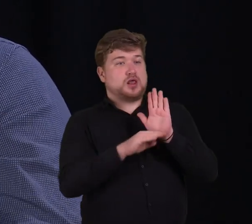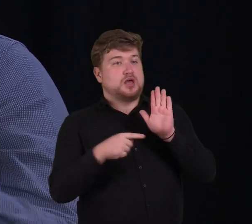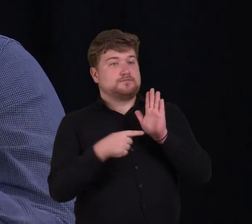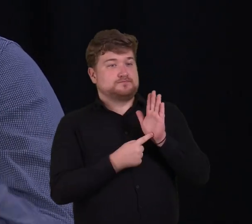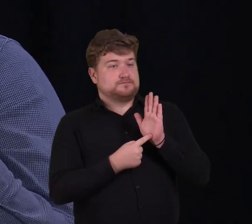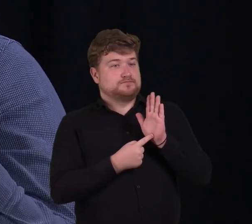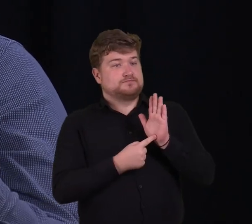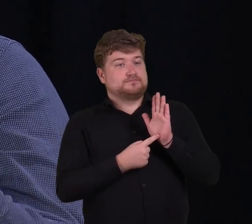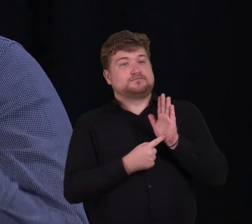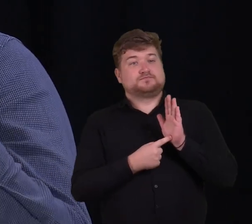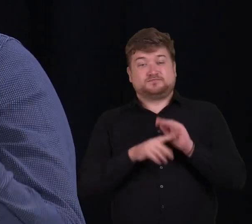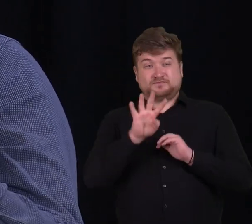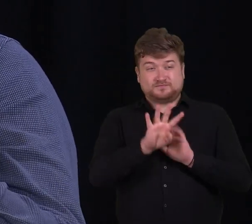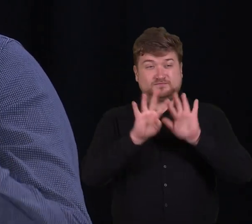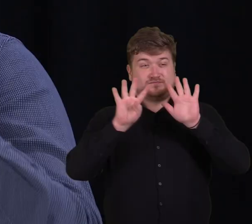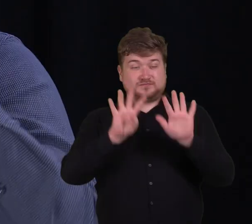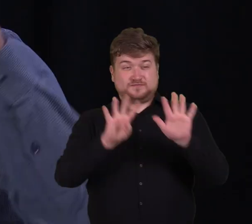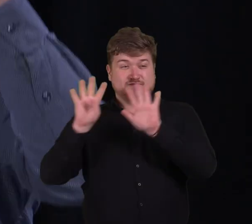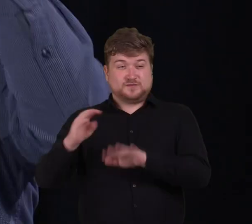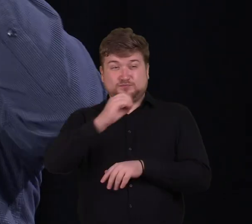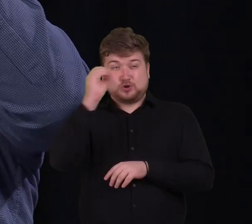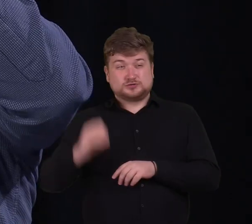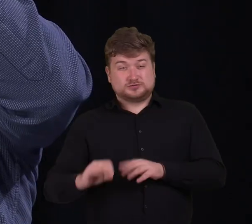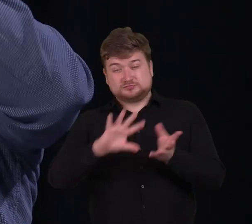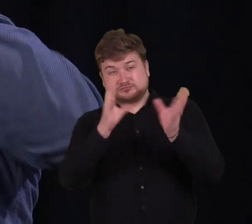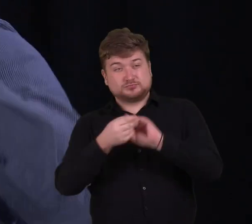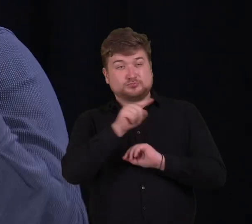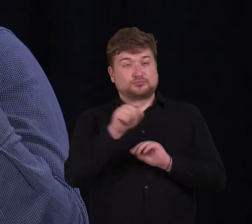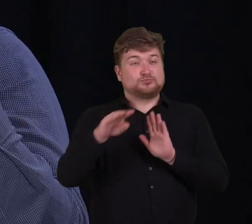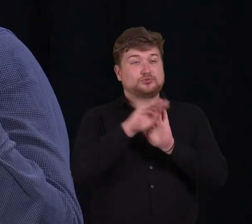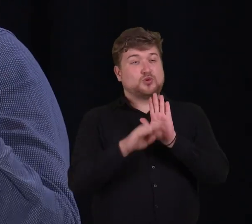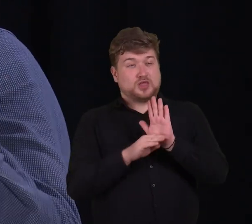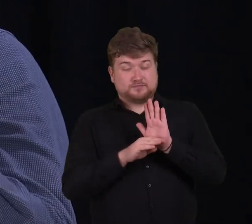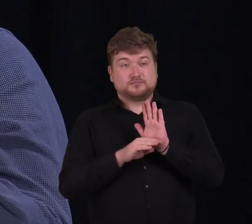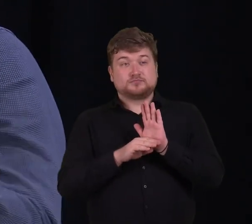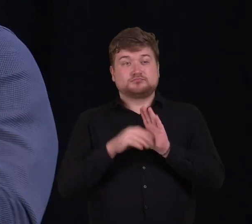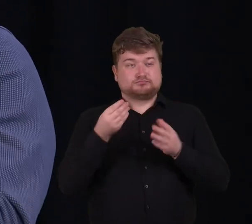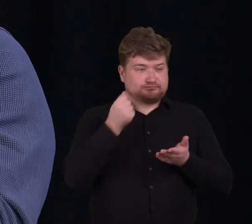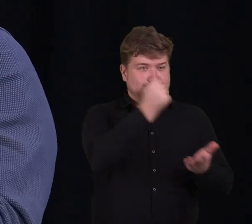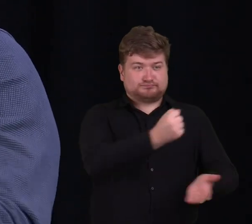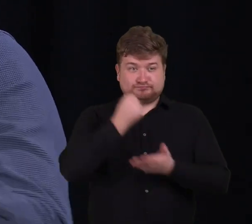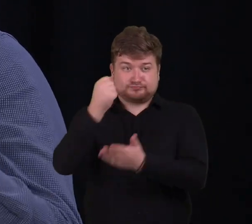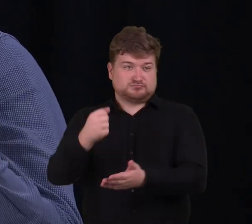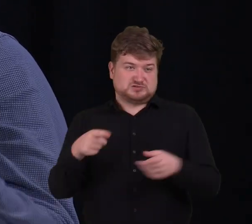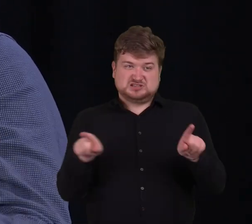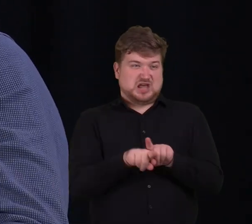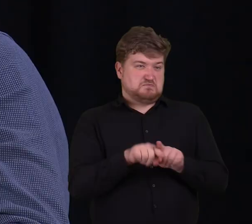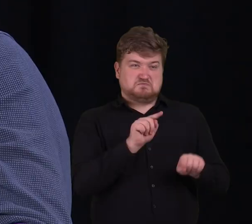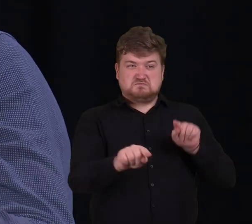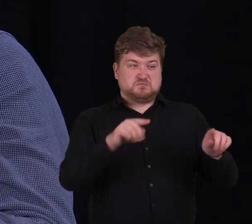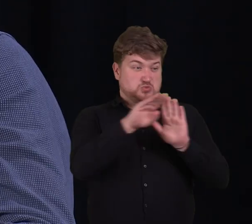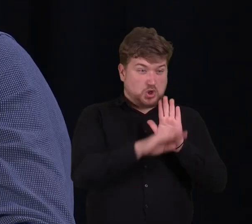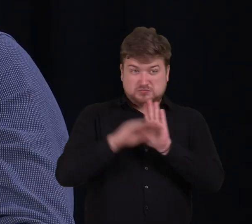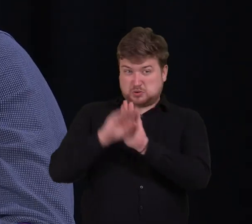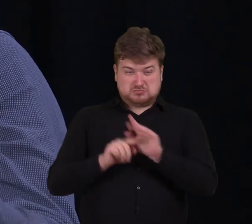funds. So what does it mean? It means that EU regulation is so flexible that if a member